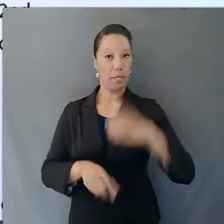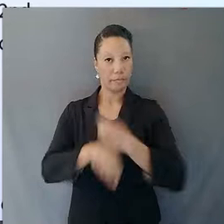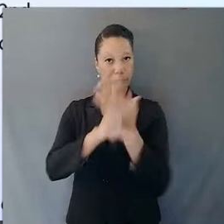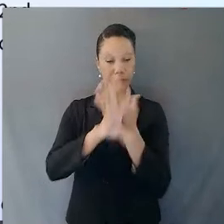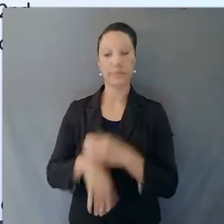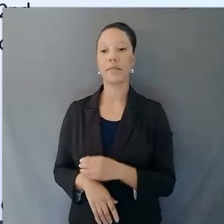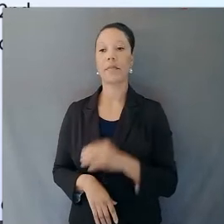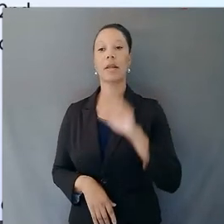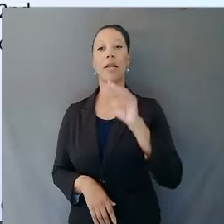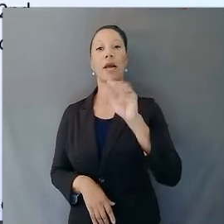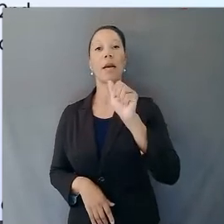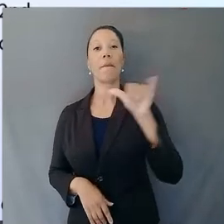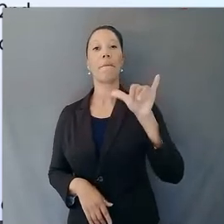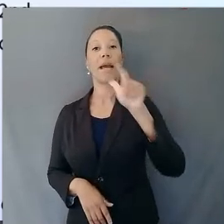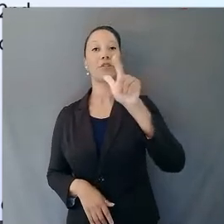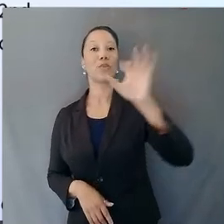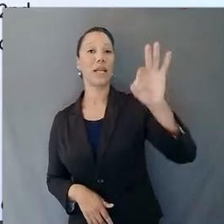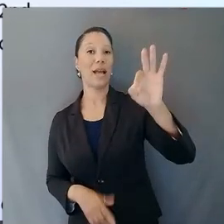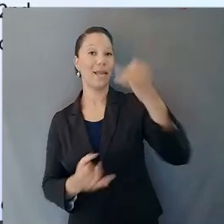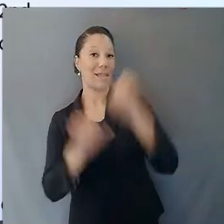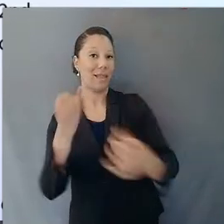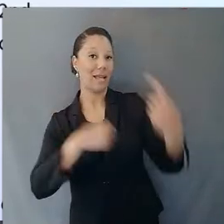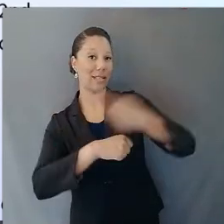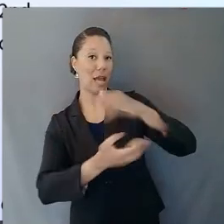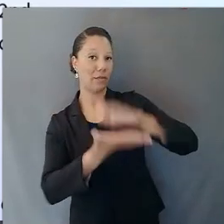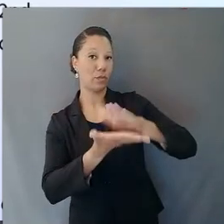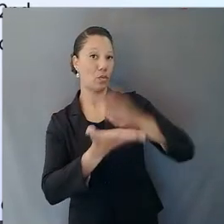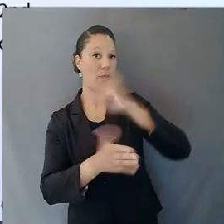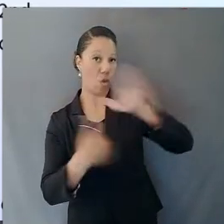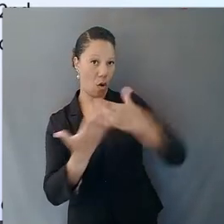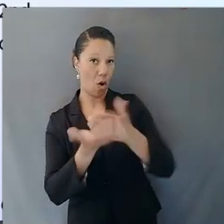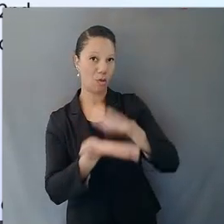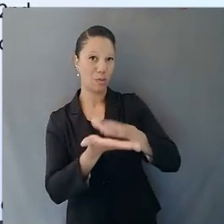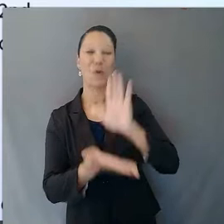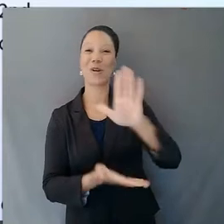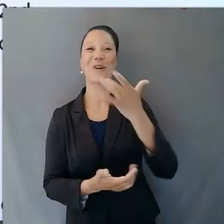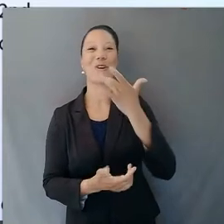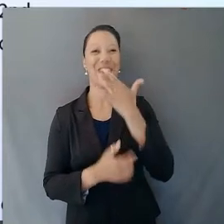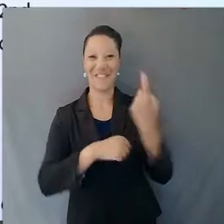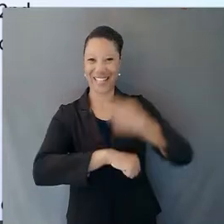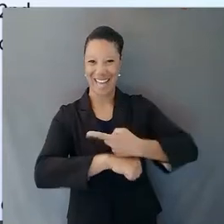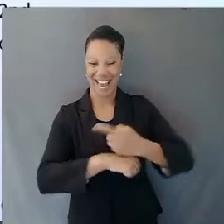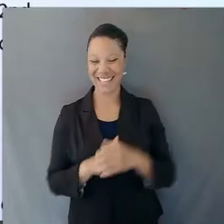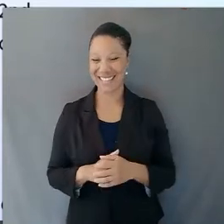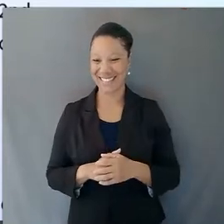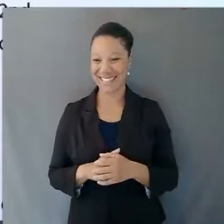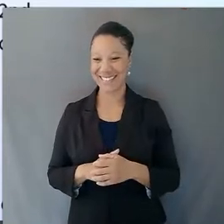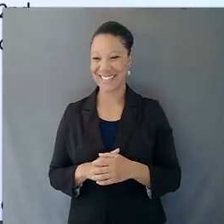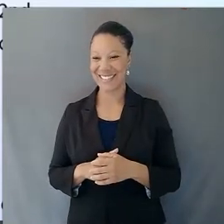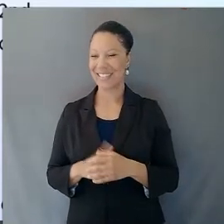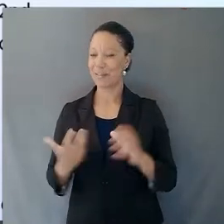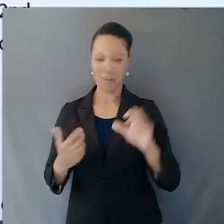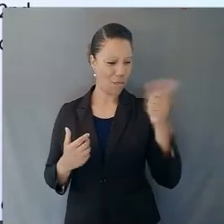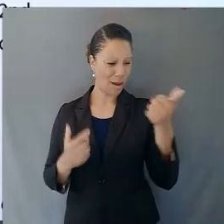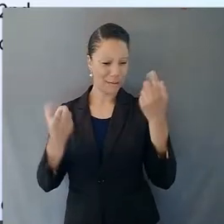May 29th, that's the last day of school for all schools, your favorite date. And what else is